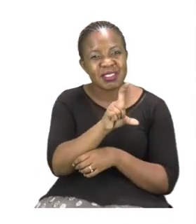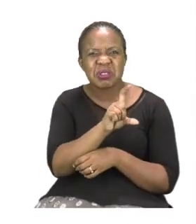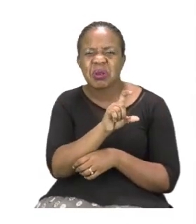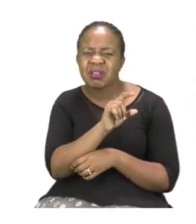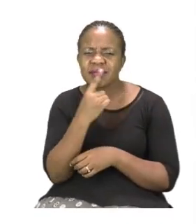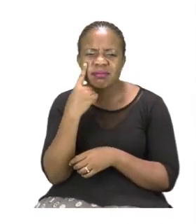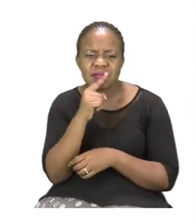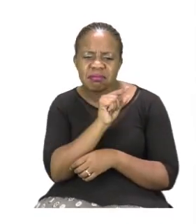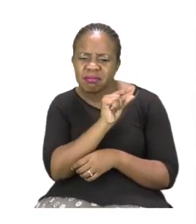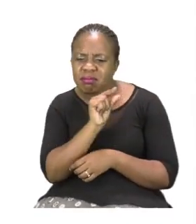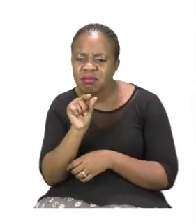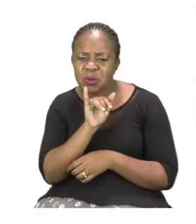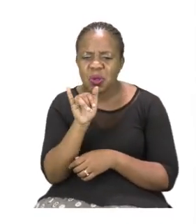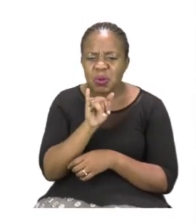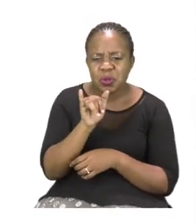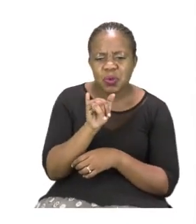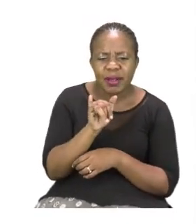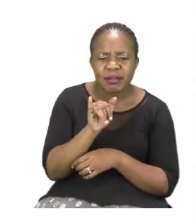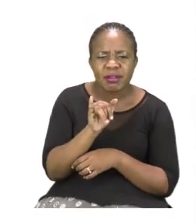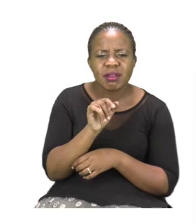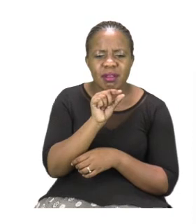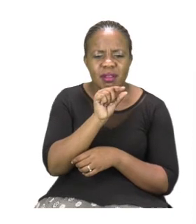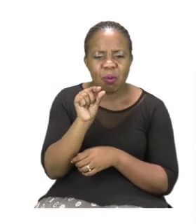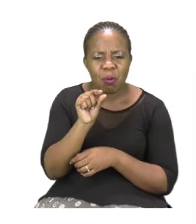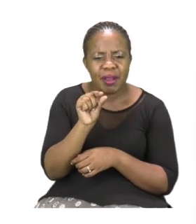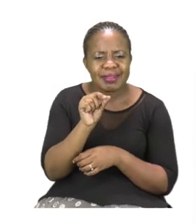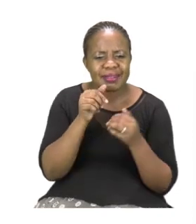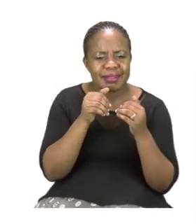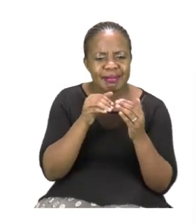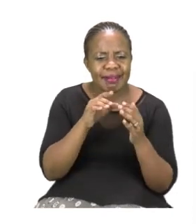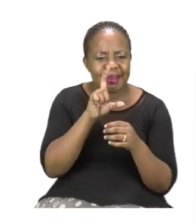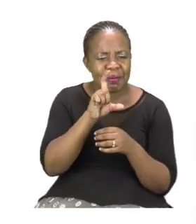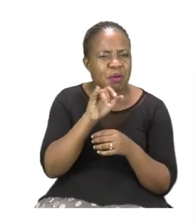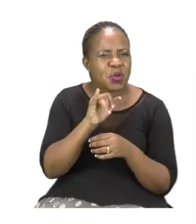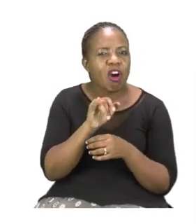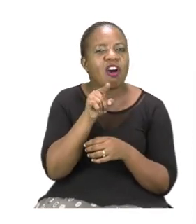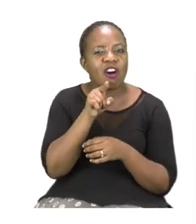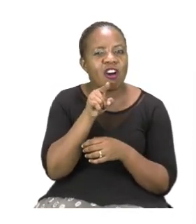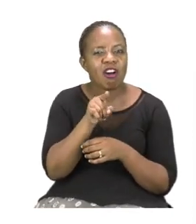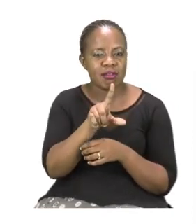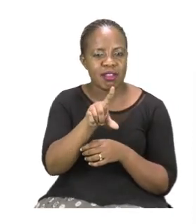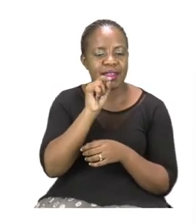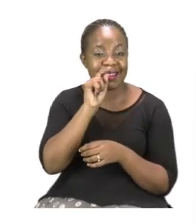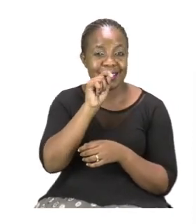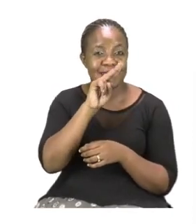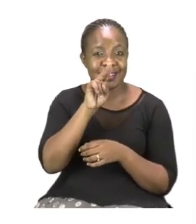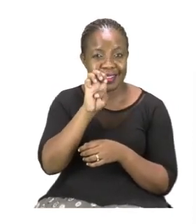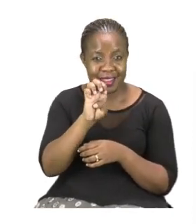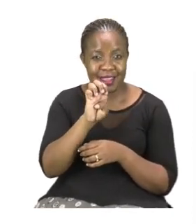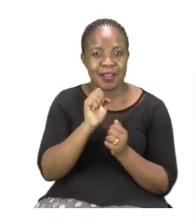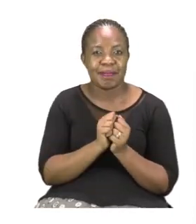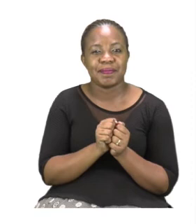So, we can see that the word the has a capital letter T. So, let us put the